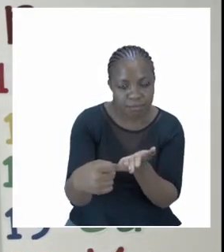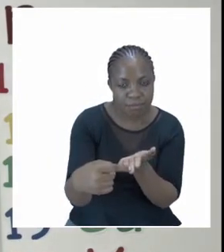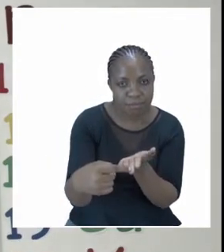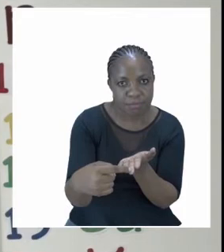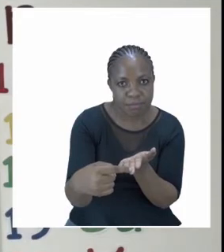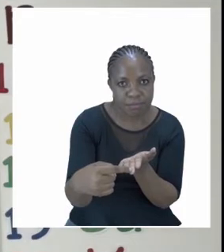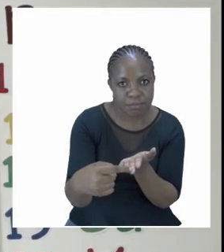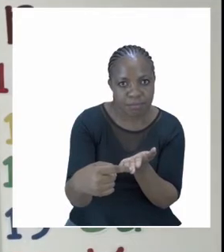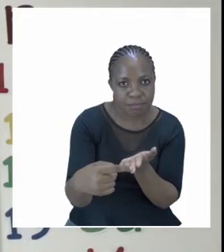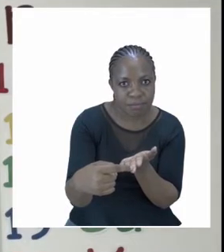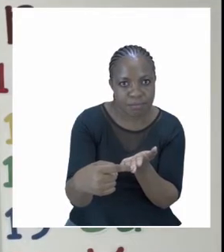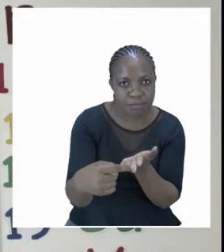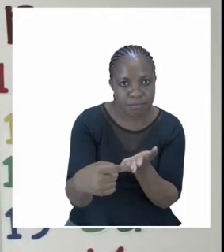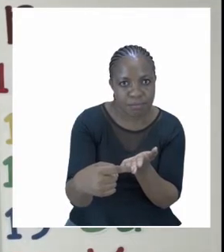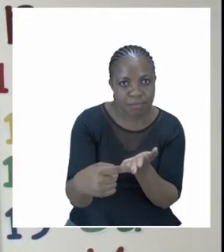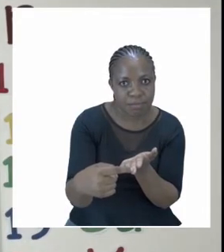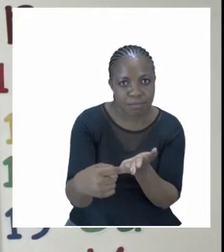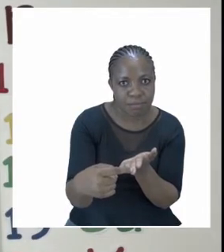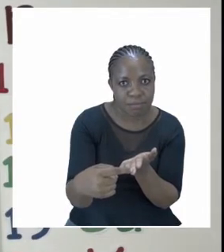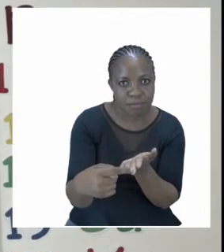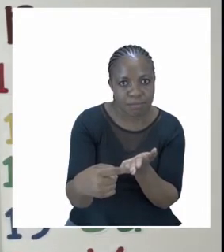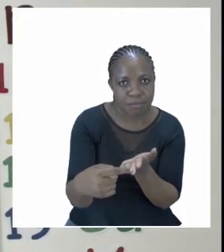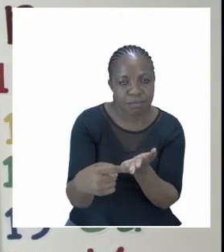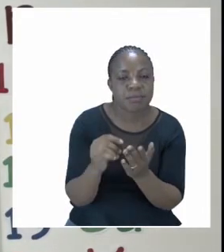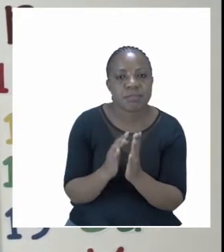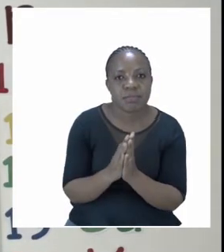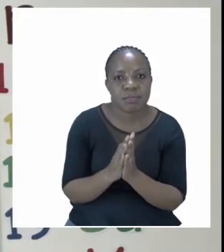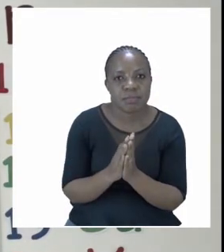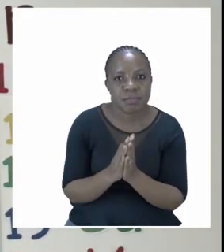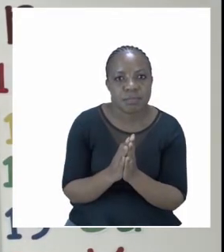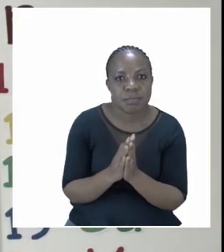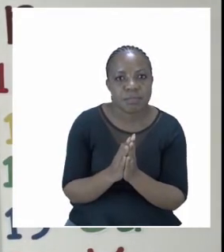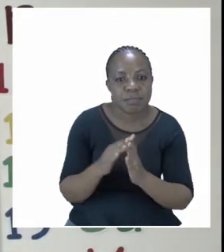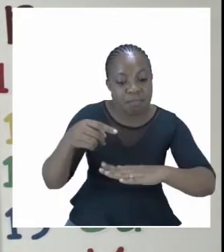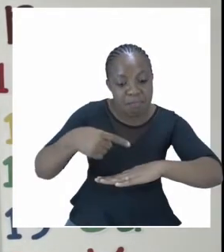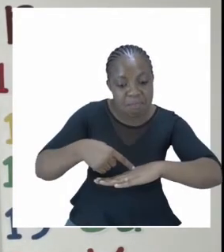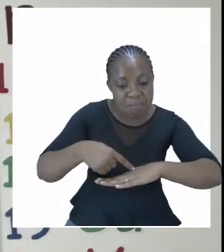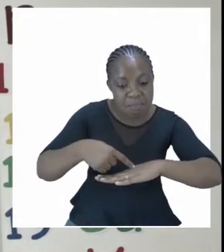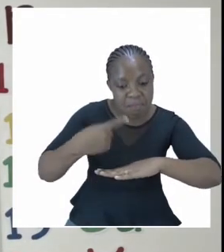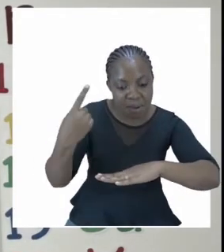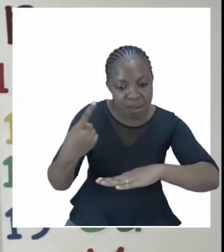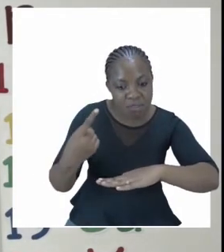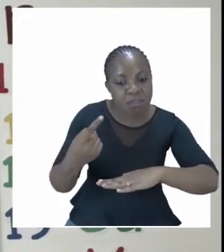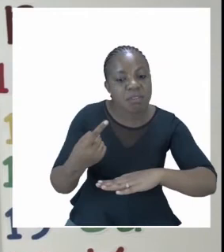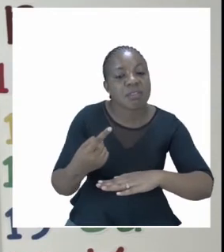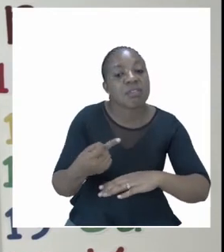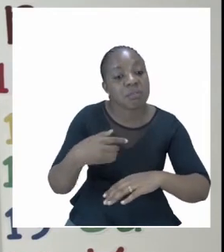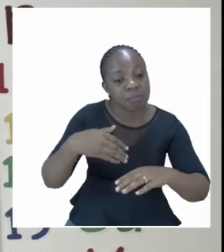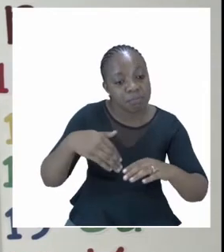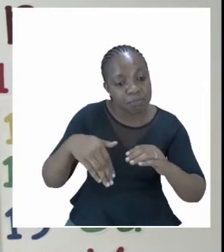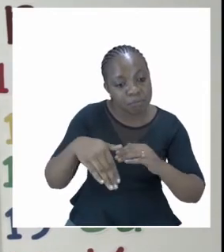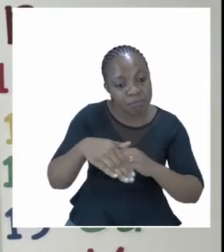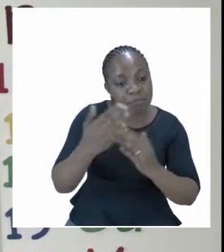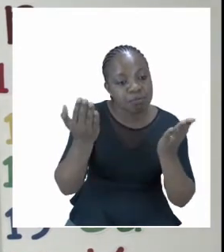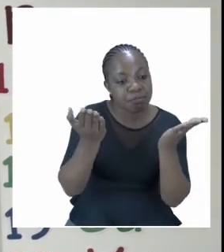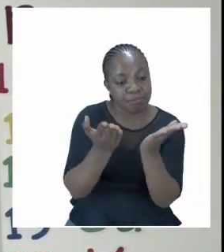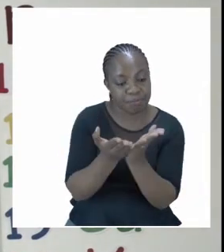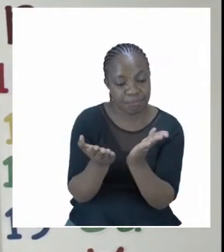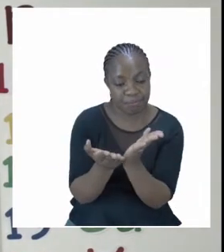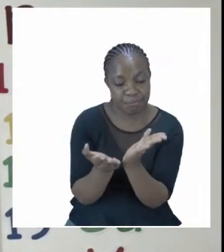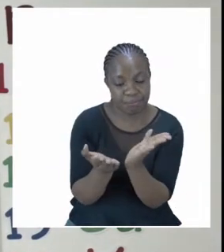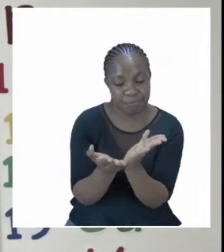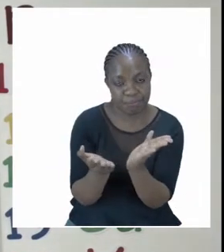and then we get ready for school on a Monday. Then on a